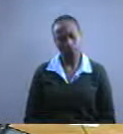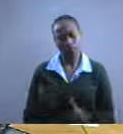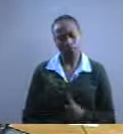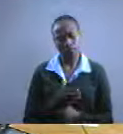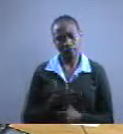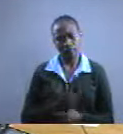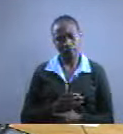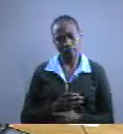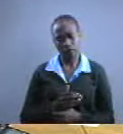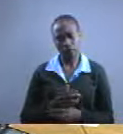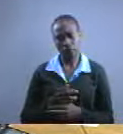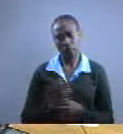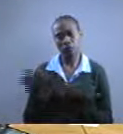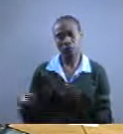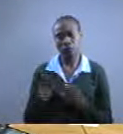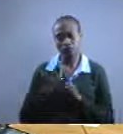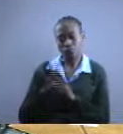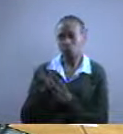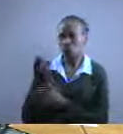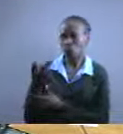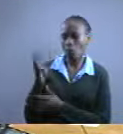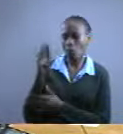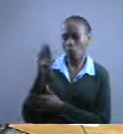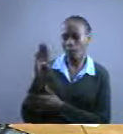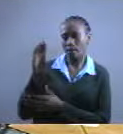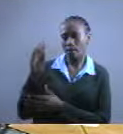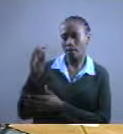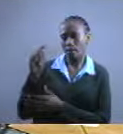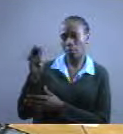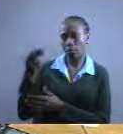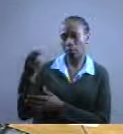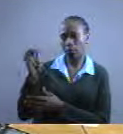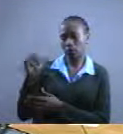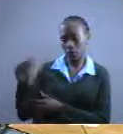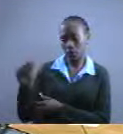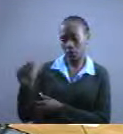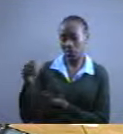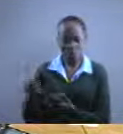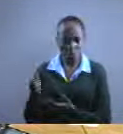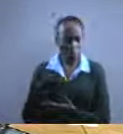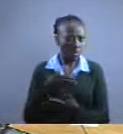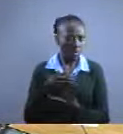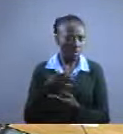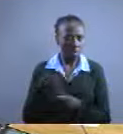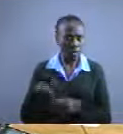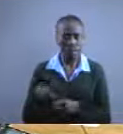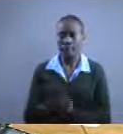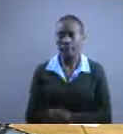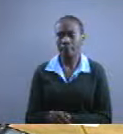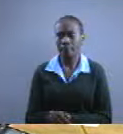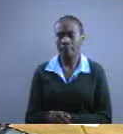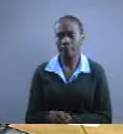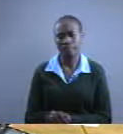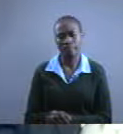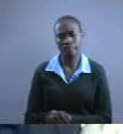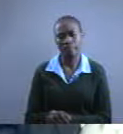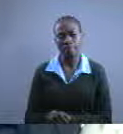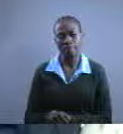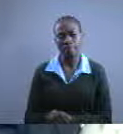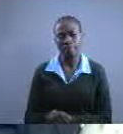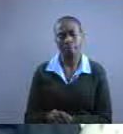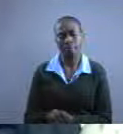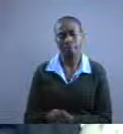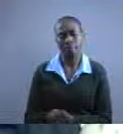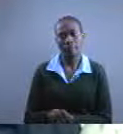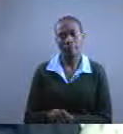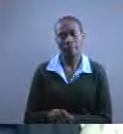firstly respond to the Honourable Botha. I think he's no longer in the House, but I want to join